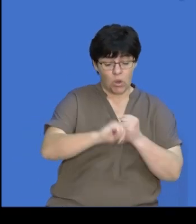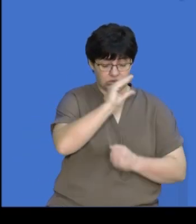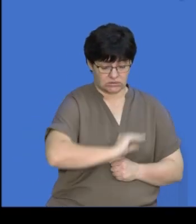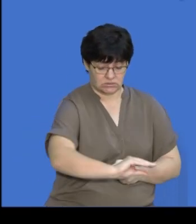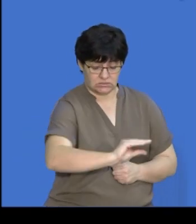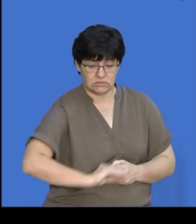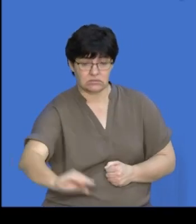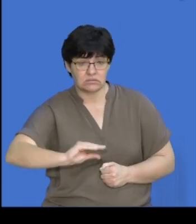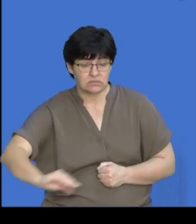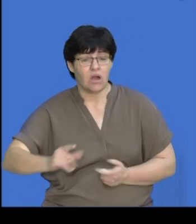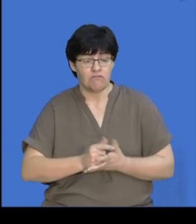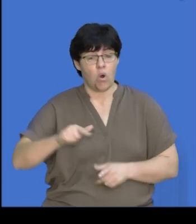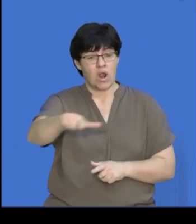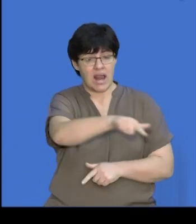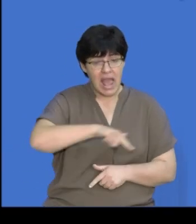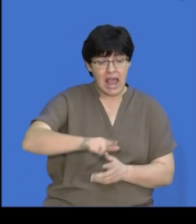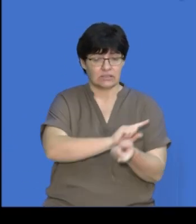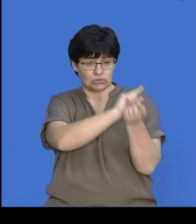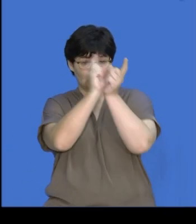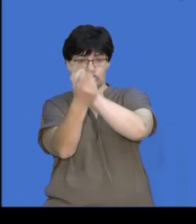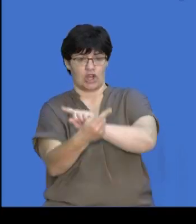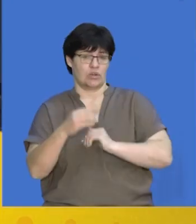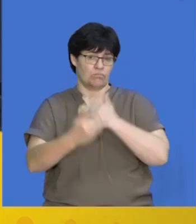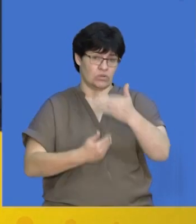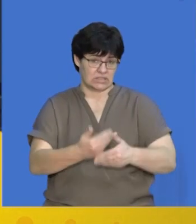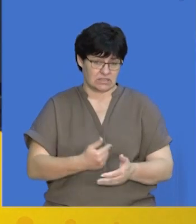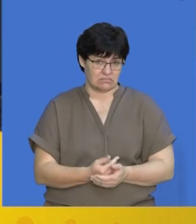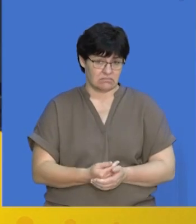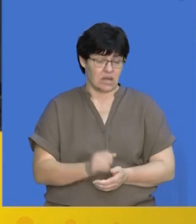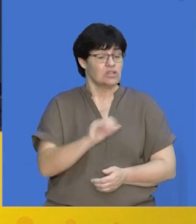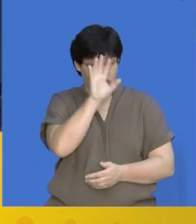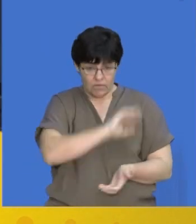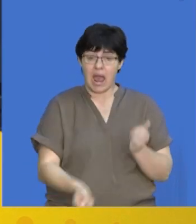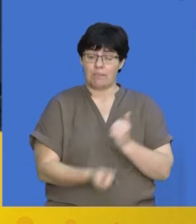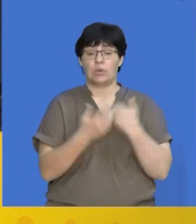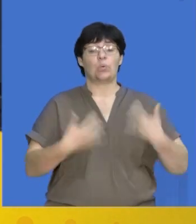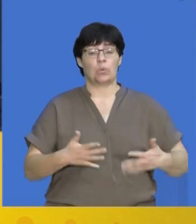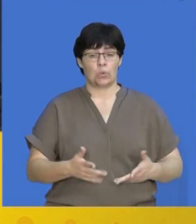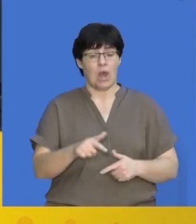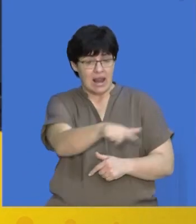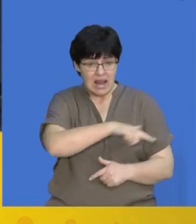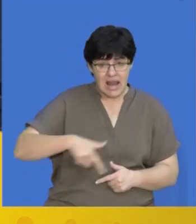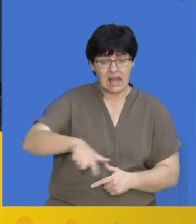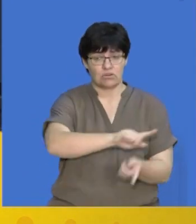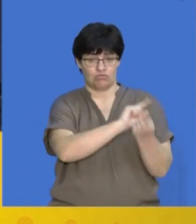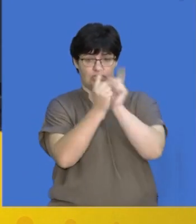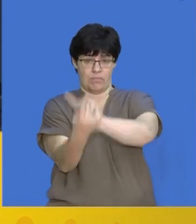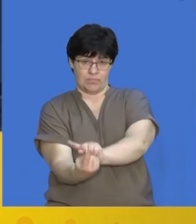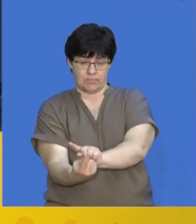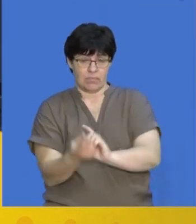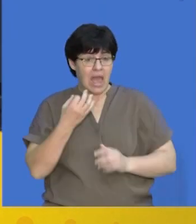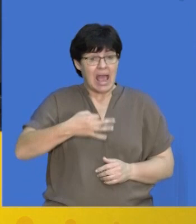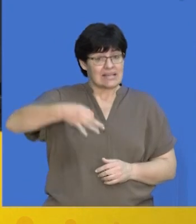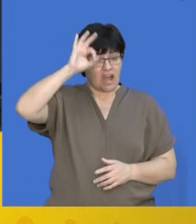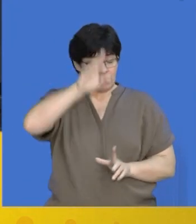to land reform processes. A very important process that is happening in our country is land reform. Now, if government is